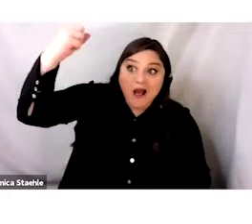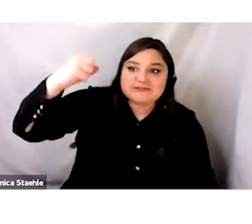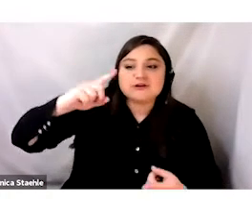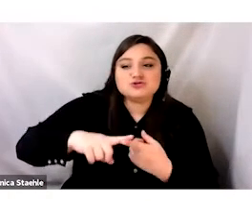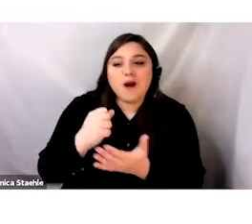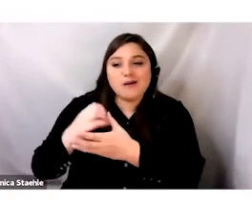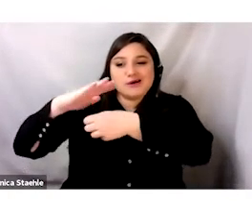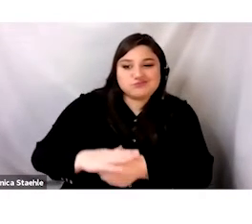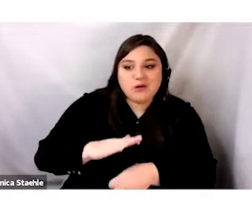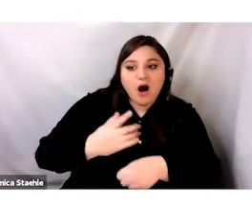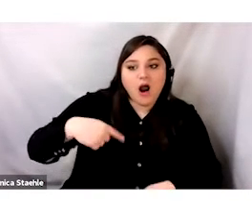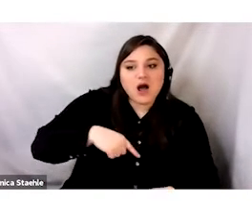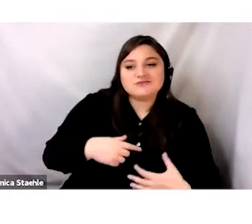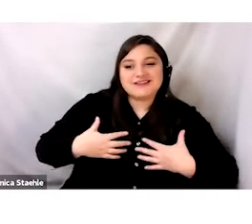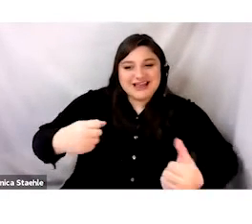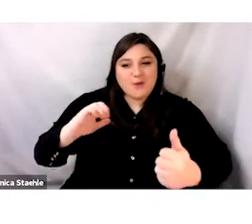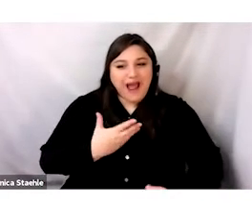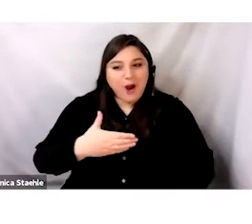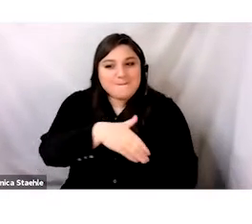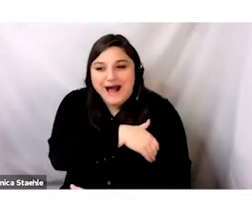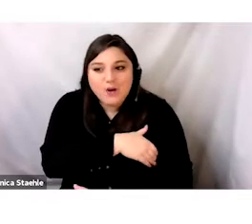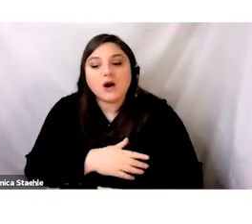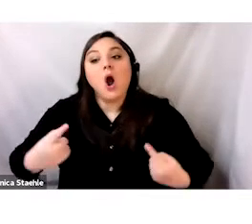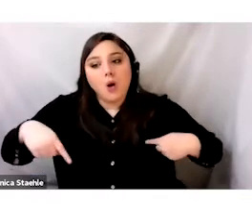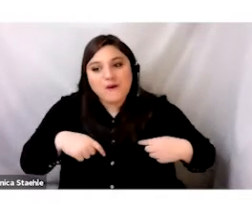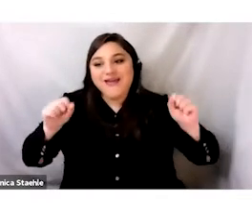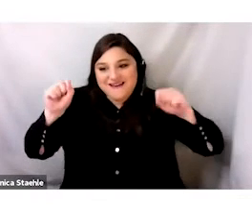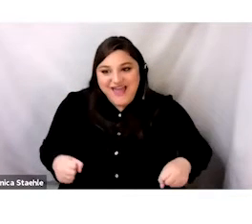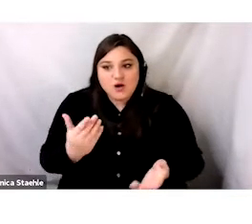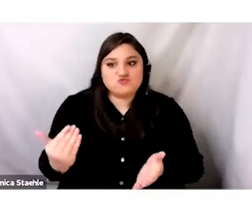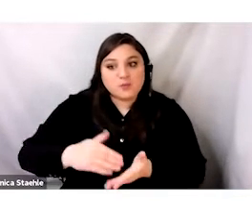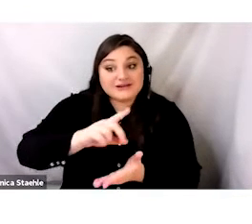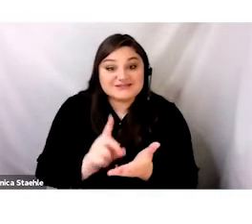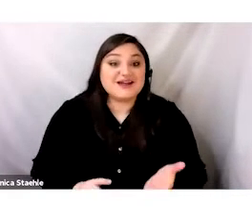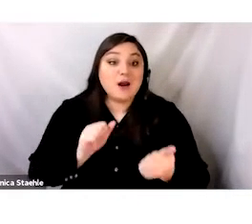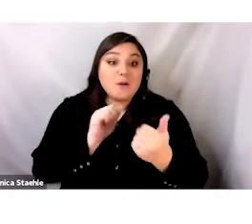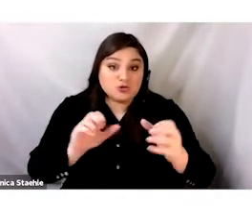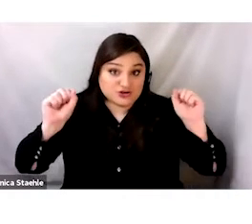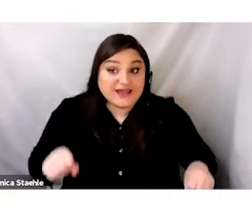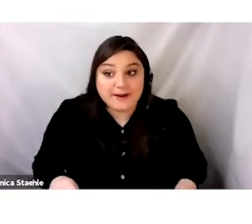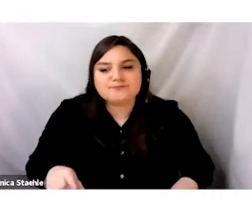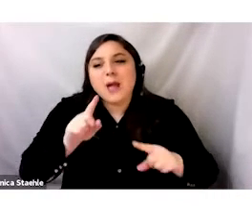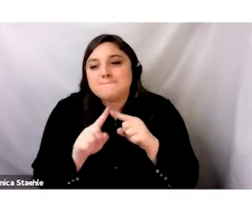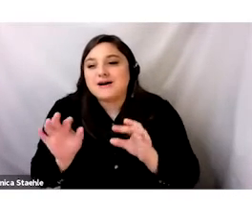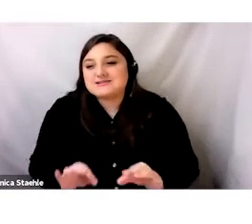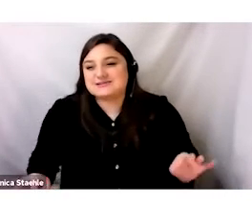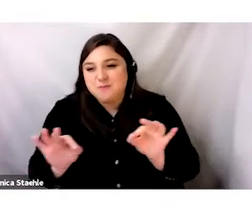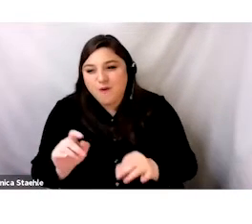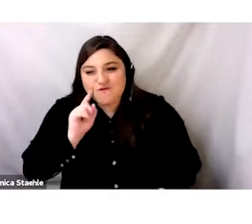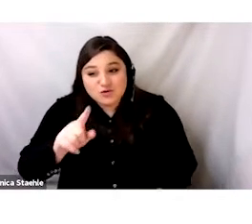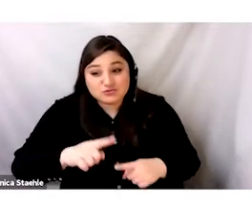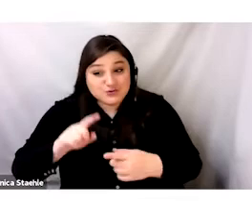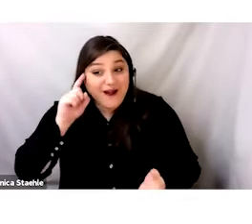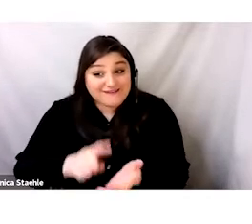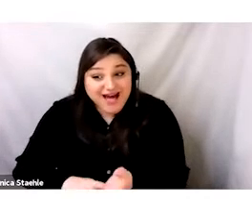can actually redesign. But I want to challenge you that human-centered approaches are not enough, because